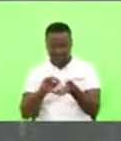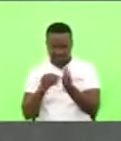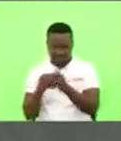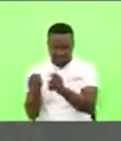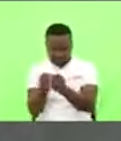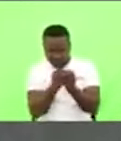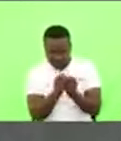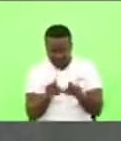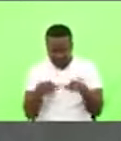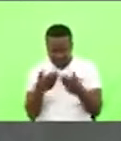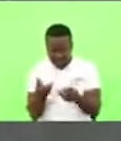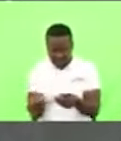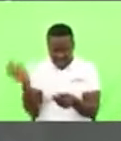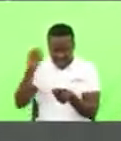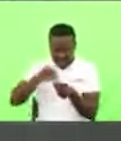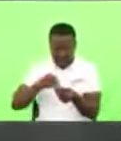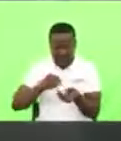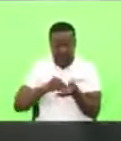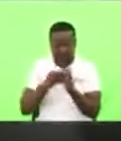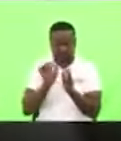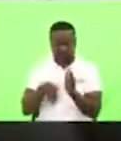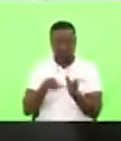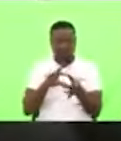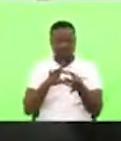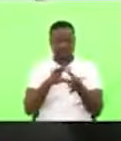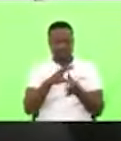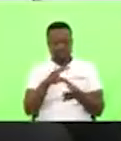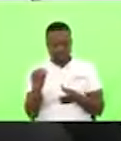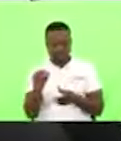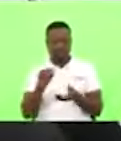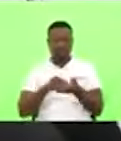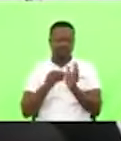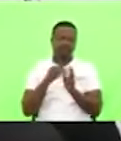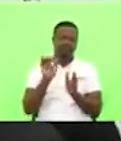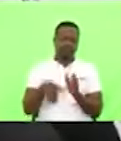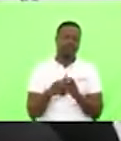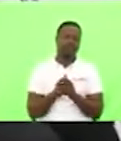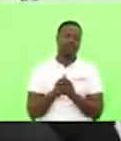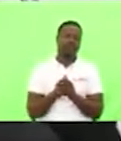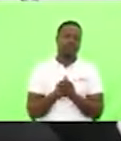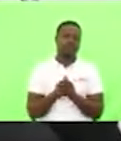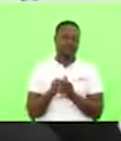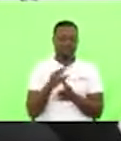or an addition. The word "and" can also